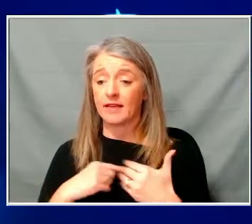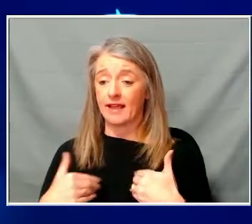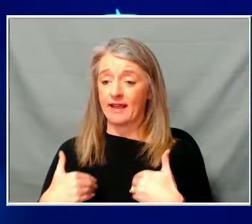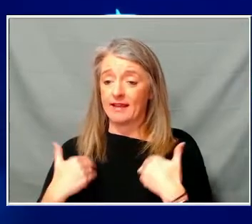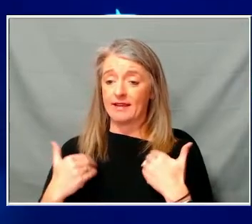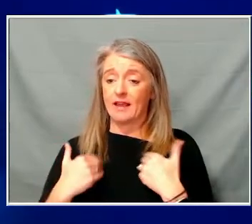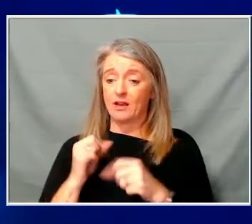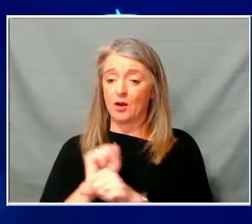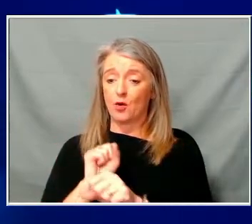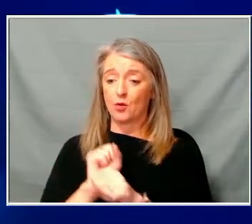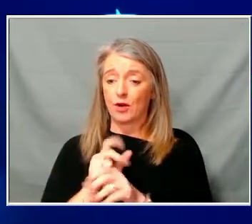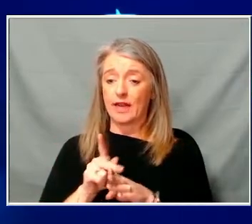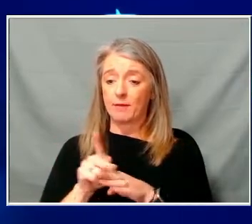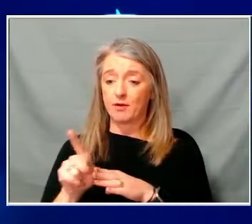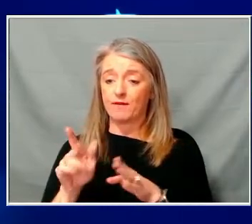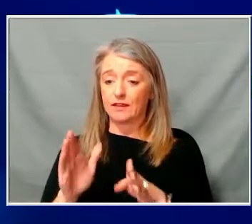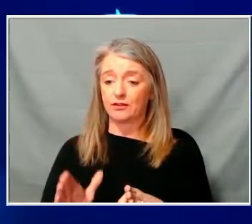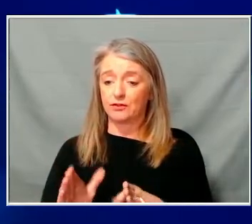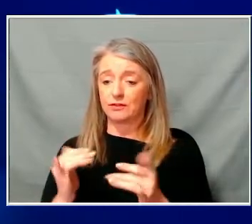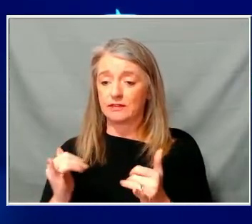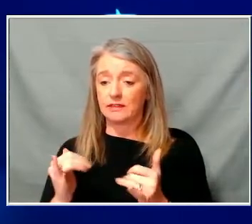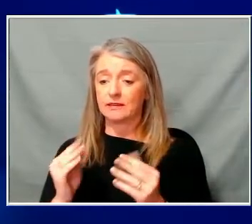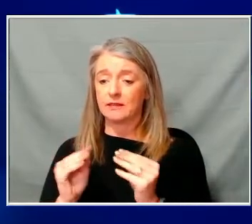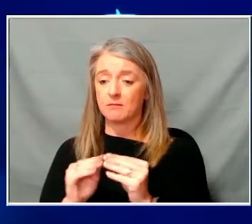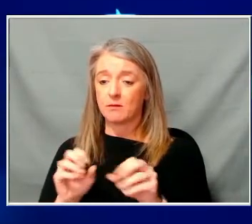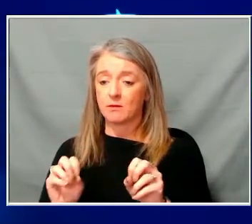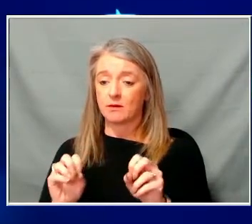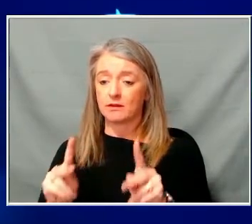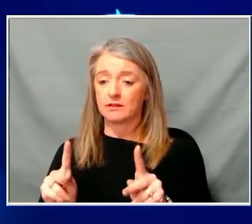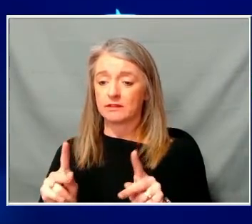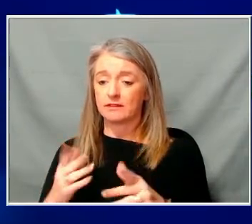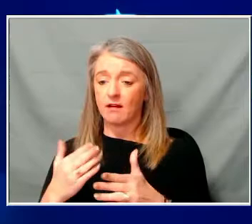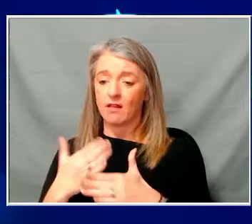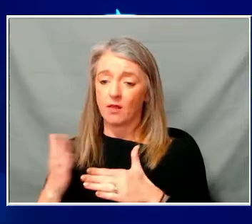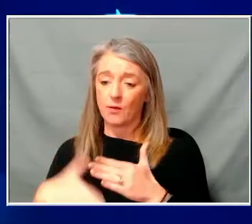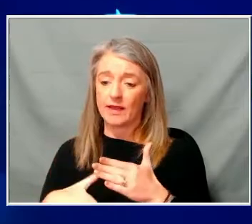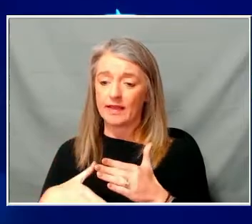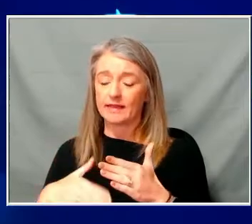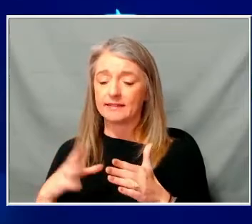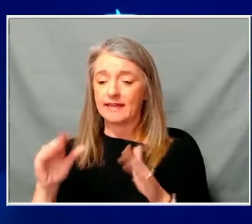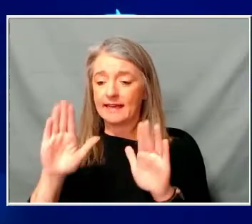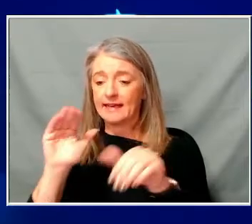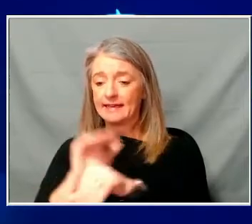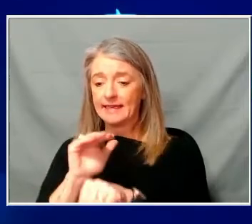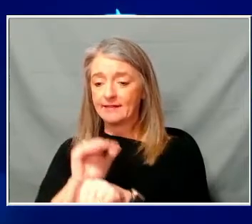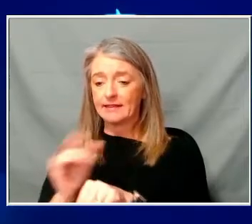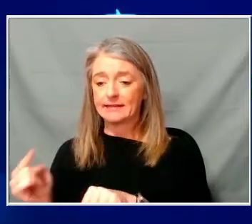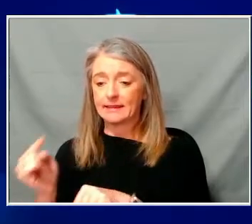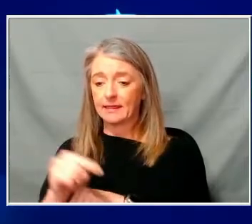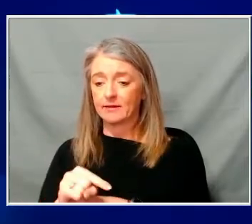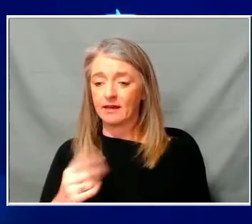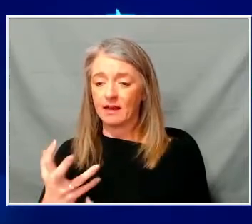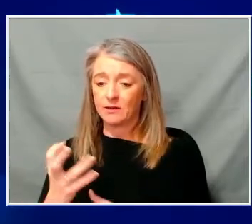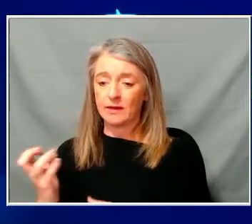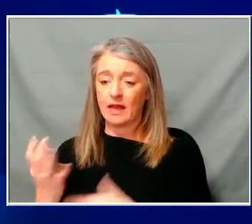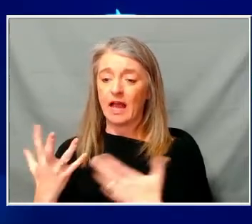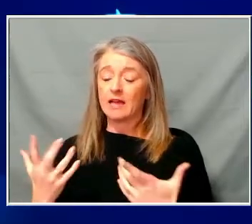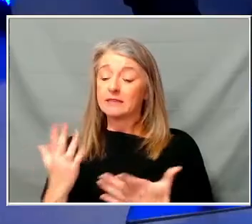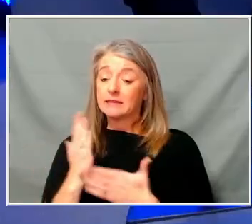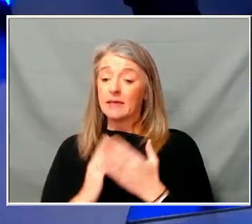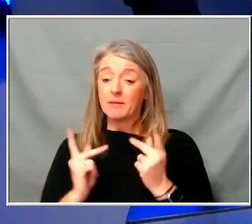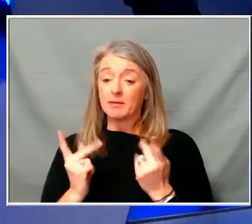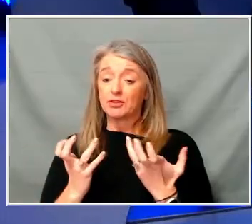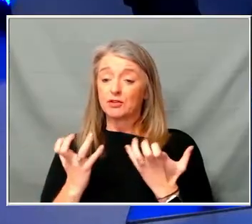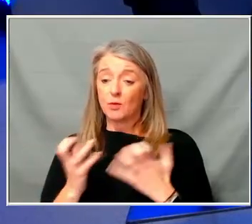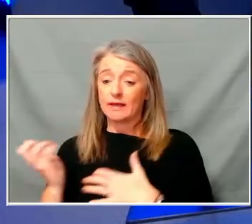working professionals now that we have some more opportunities on the weekends, and in the evenings they can come. And so they say, I just want to give back to my community. Well, so what a